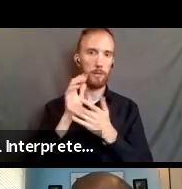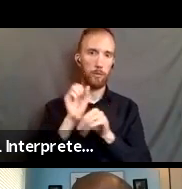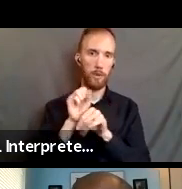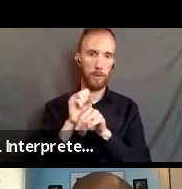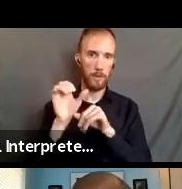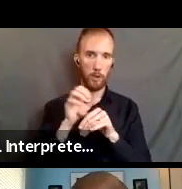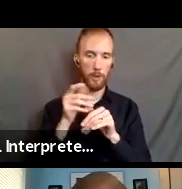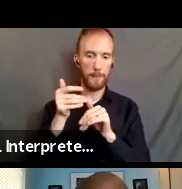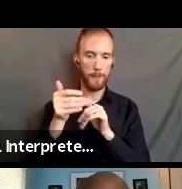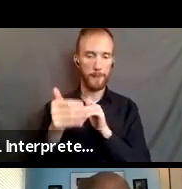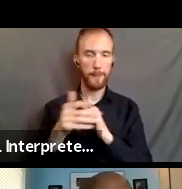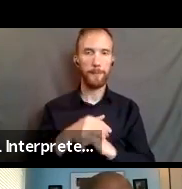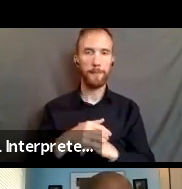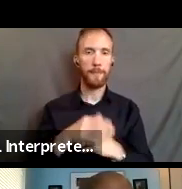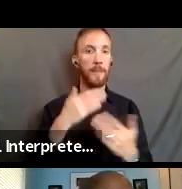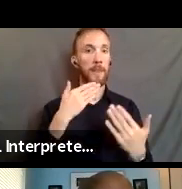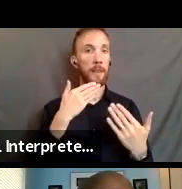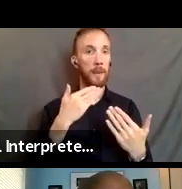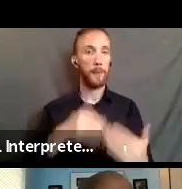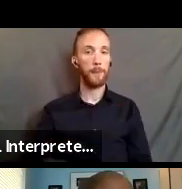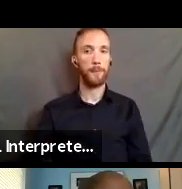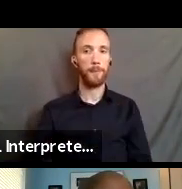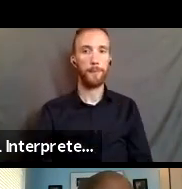thank you bye